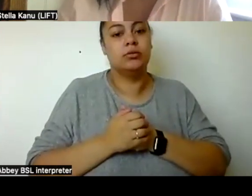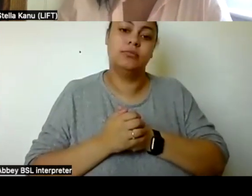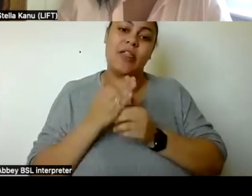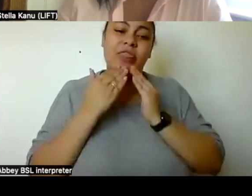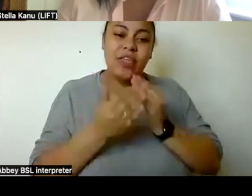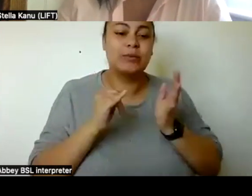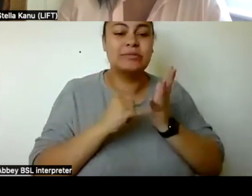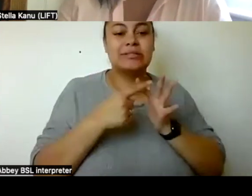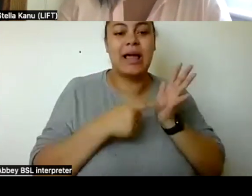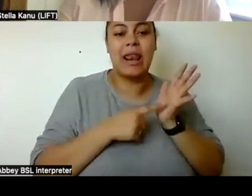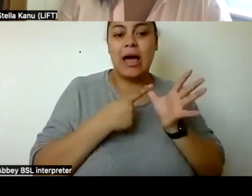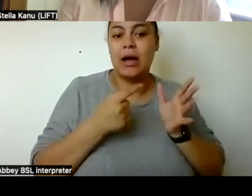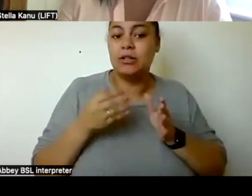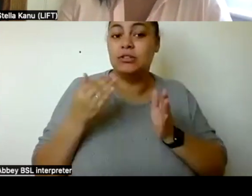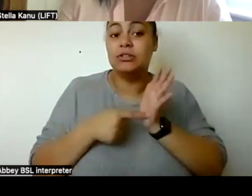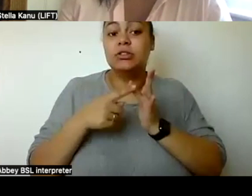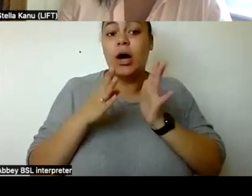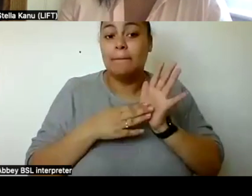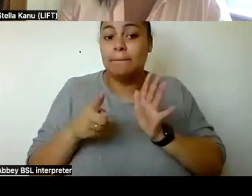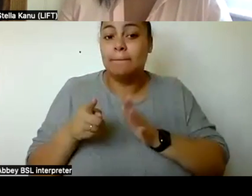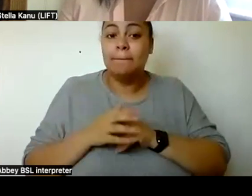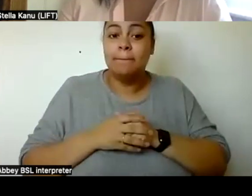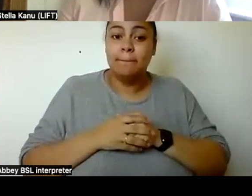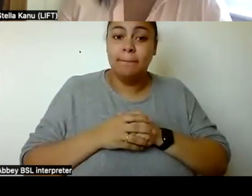Thank you, Stella. Tom.